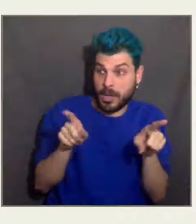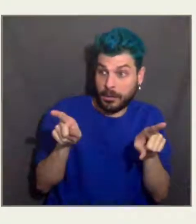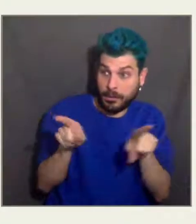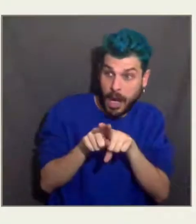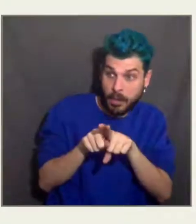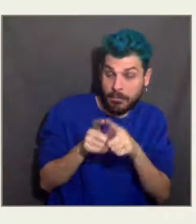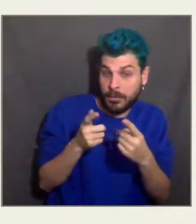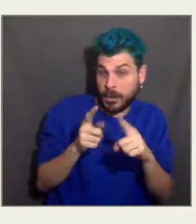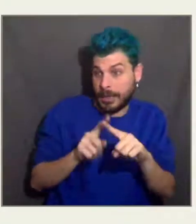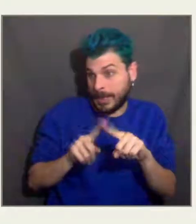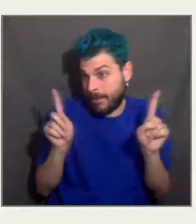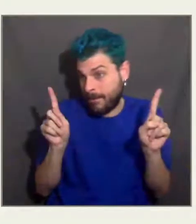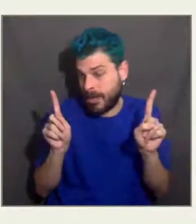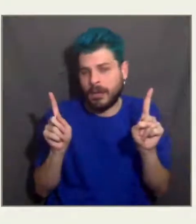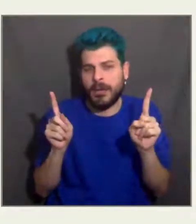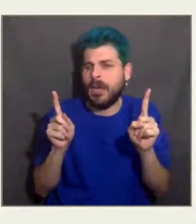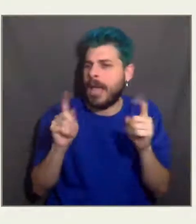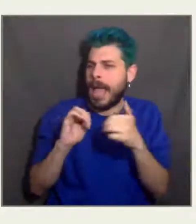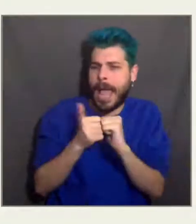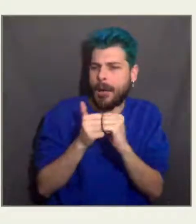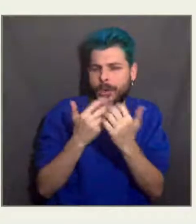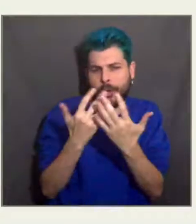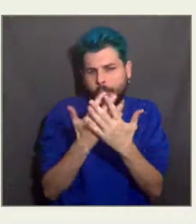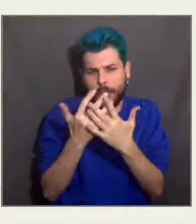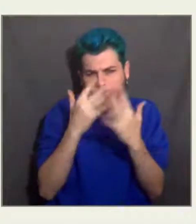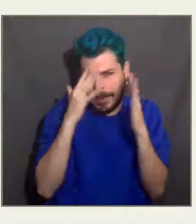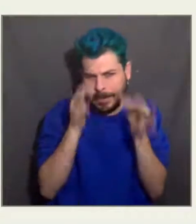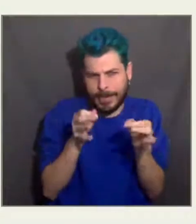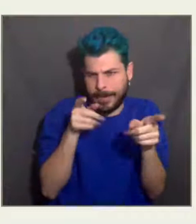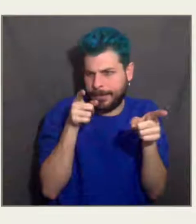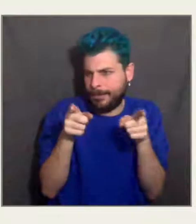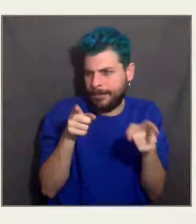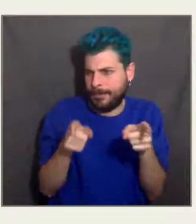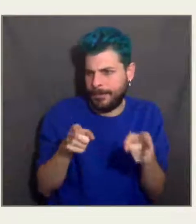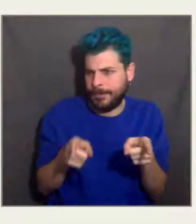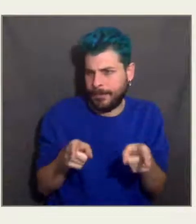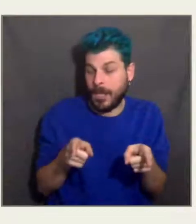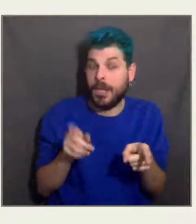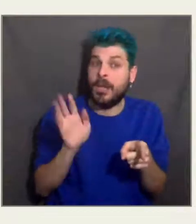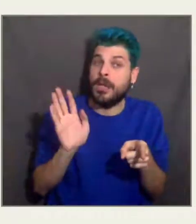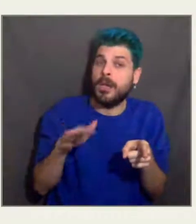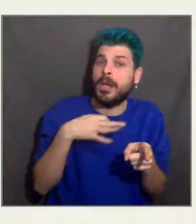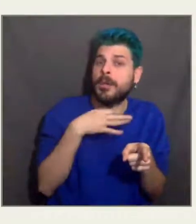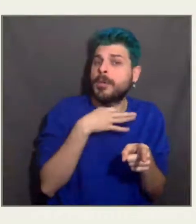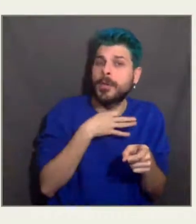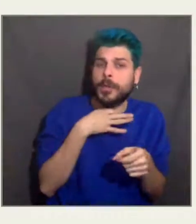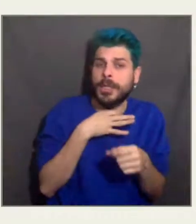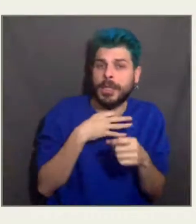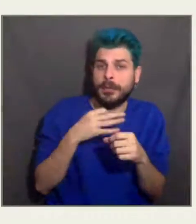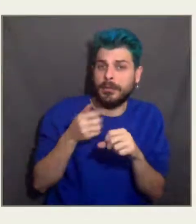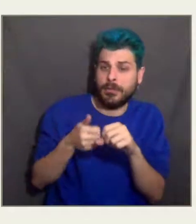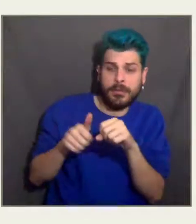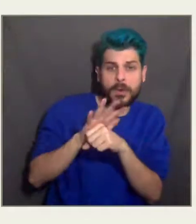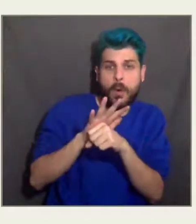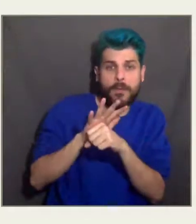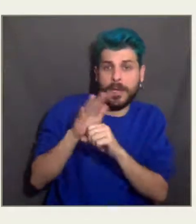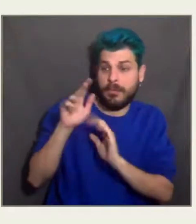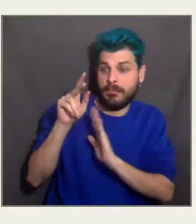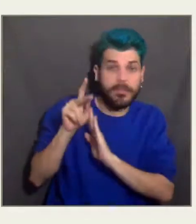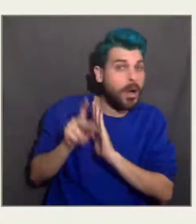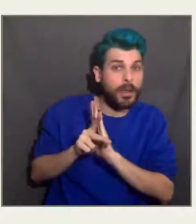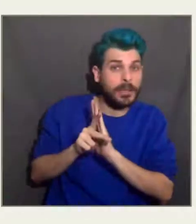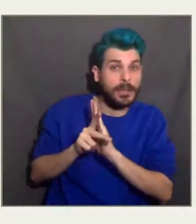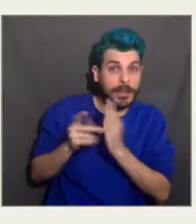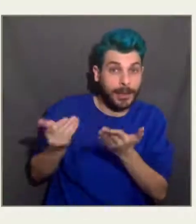criteria compare or contrast to normal times? Have we made policy exceptions now, or are